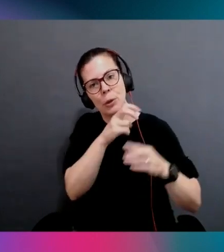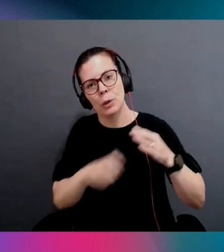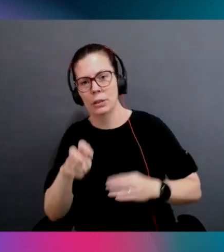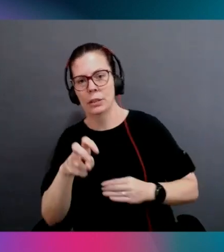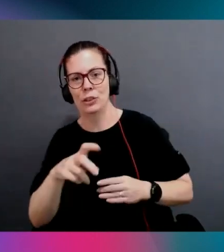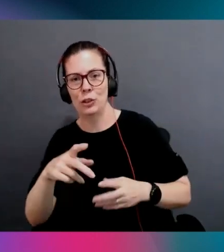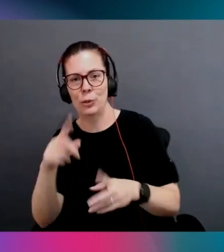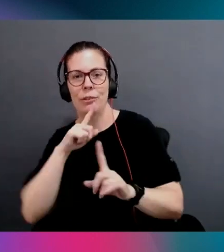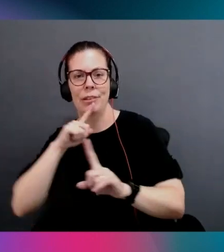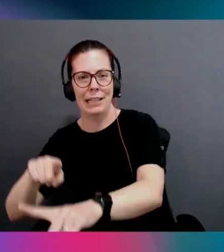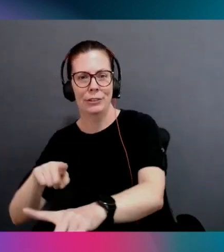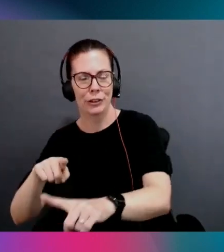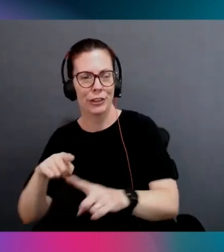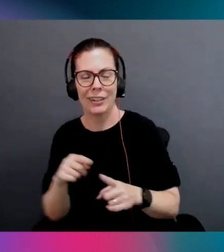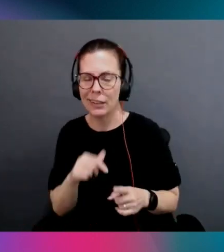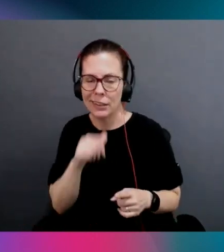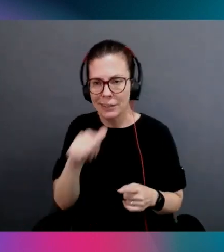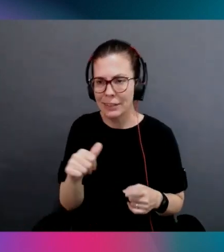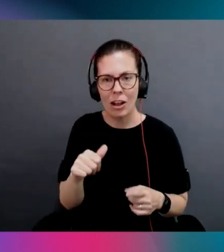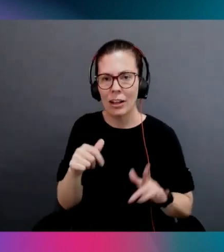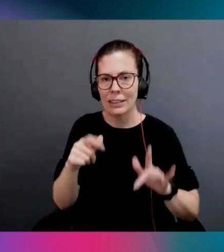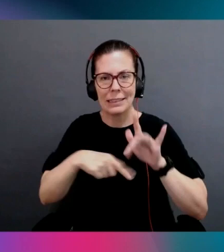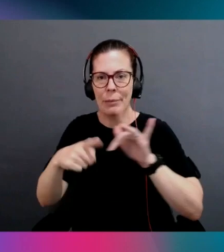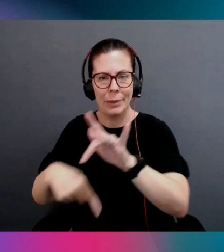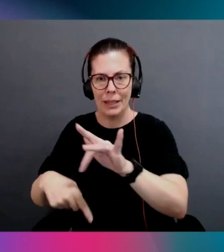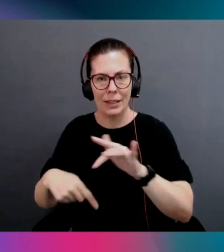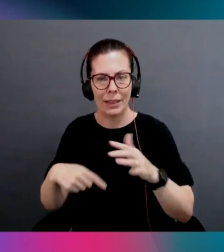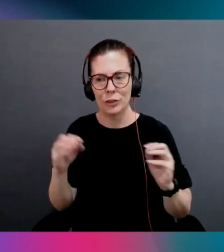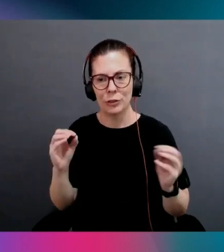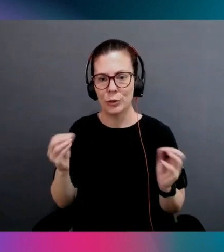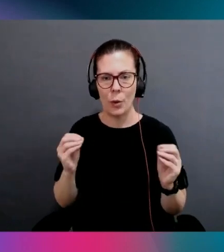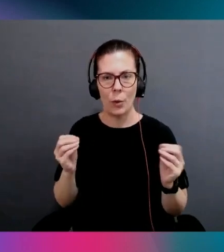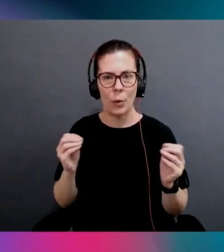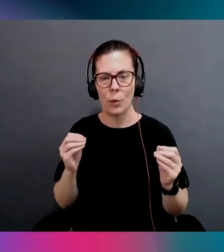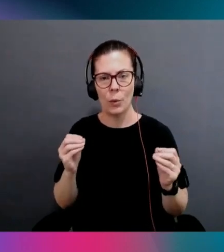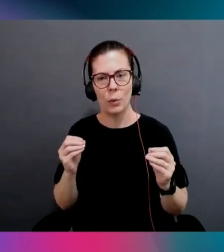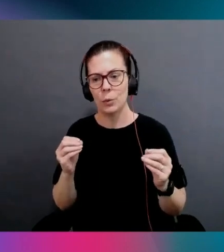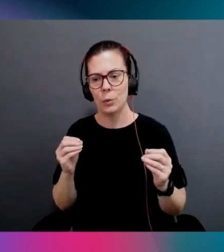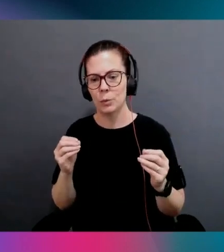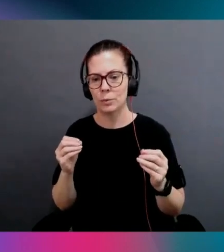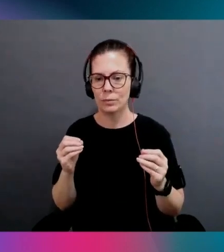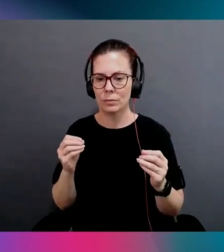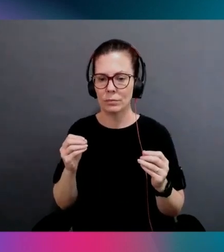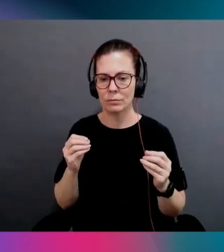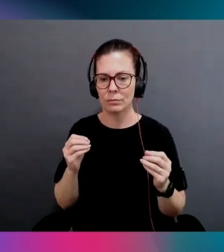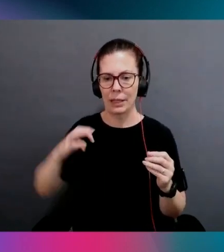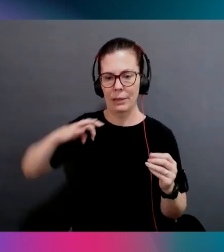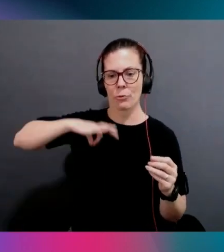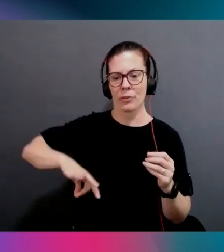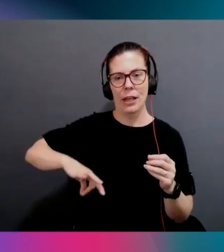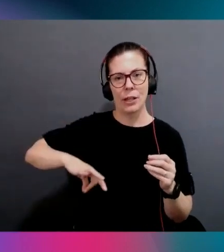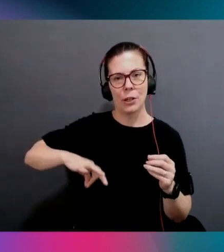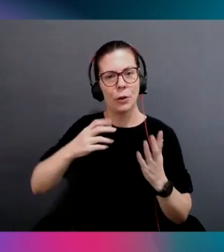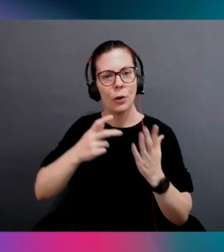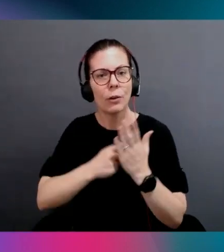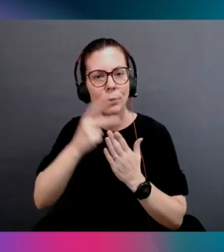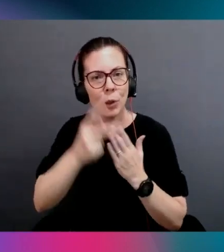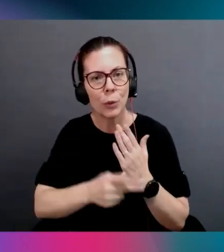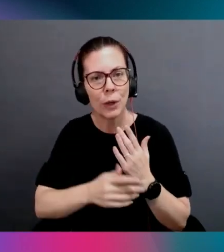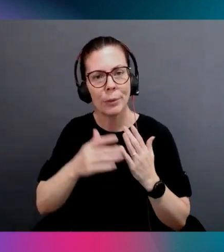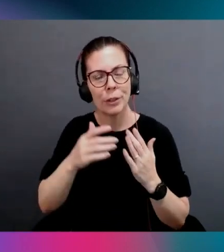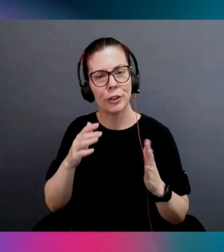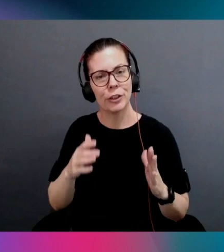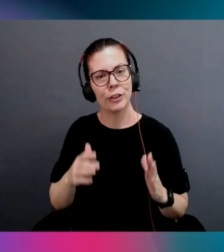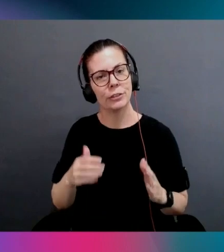necessarily. There's no value in a programmer, you know, just having these different